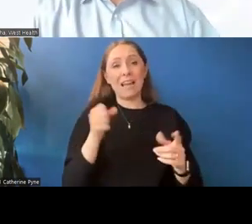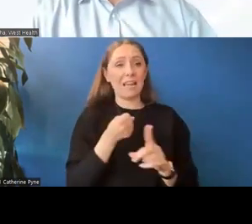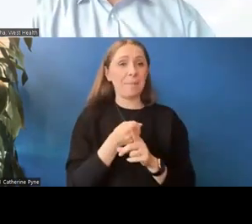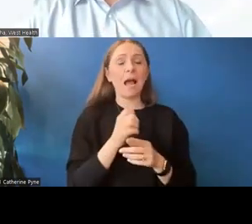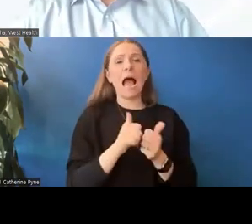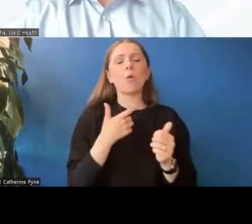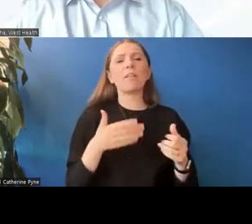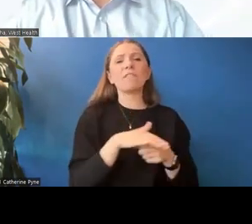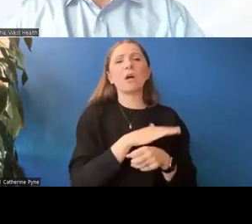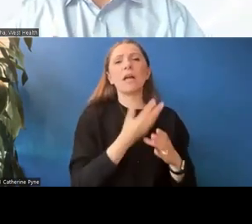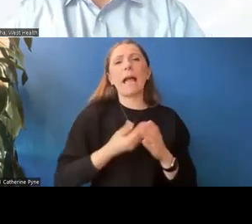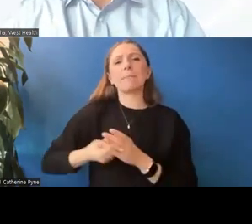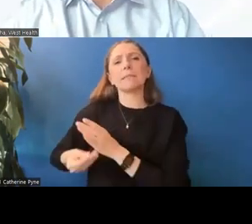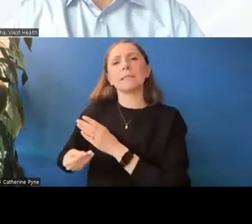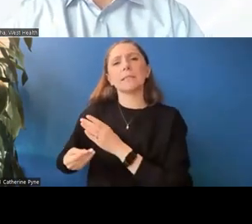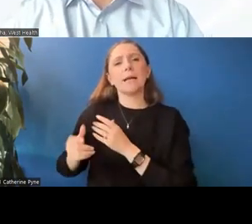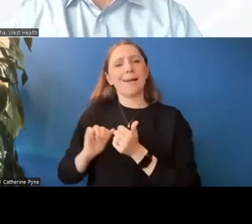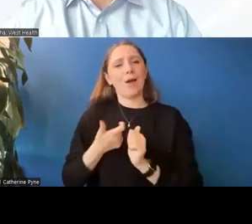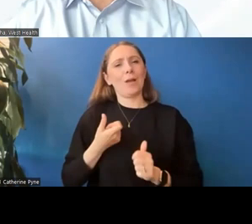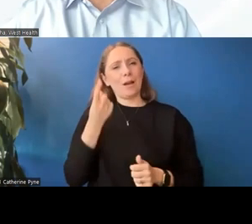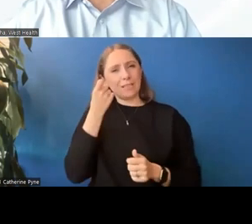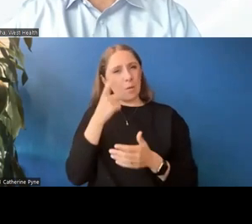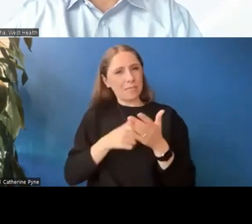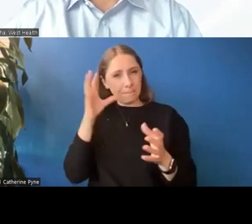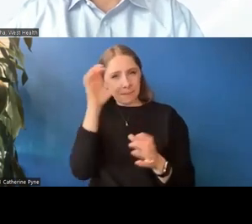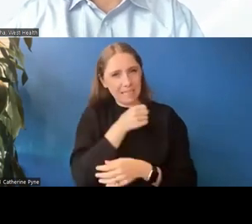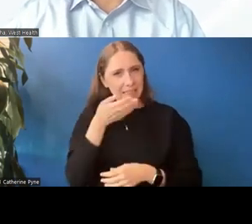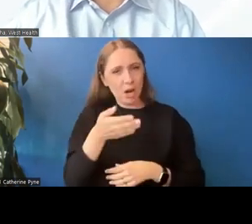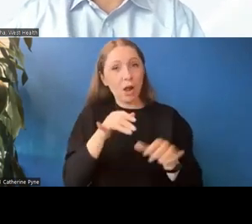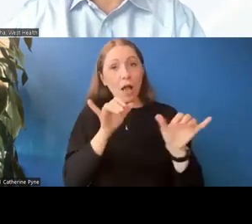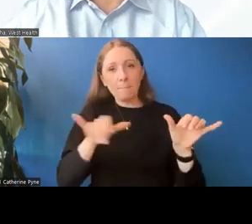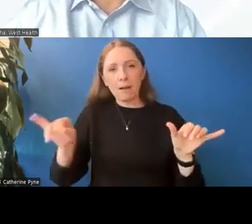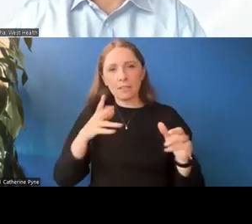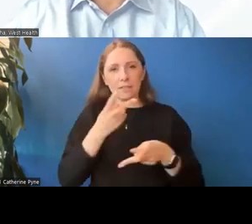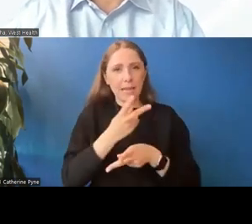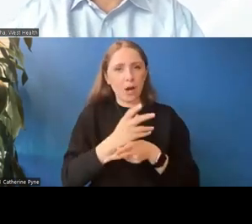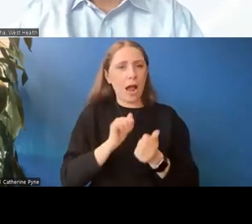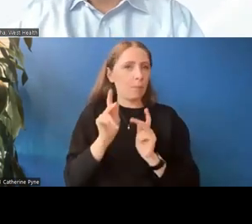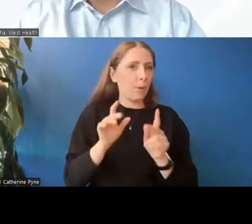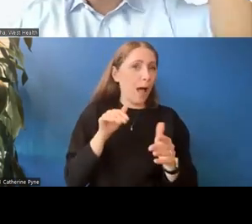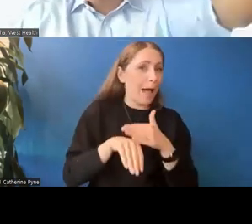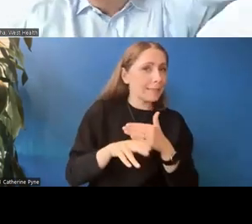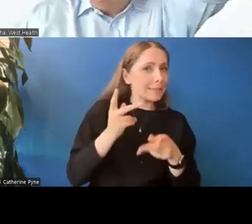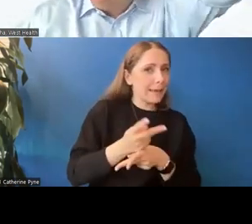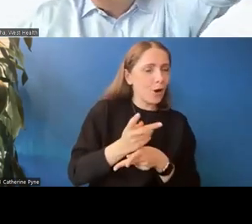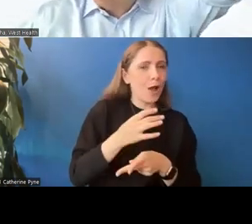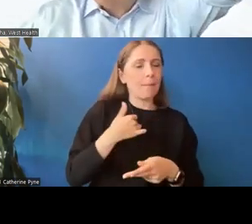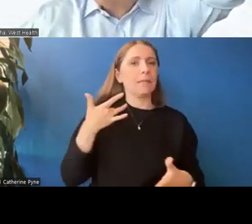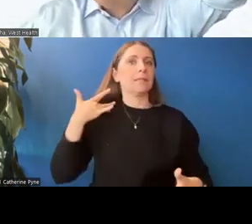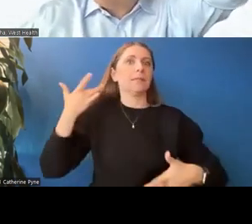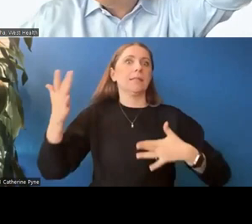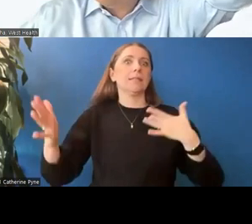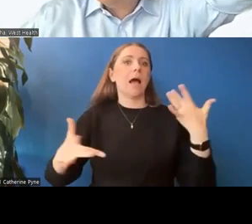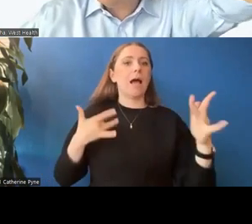gap on understanding, what are the patterns of care today and where people are accessing care? And I'm so excited by